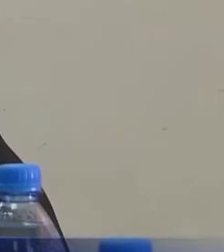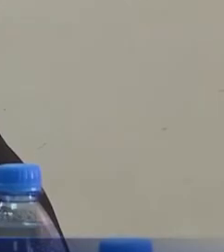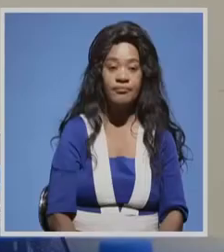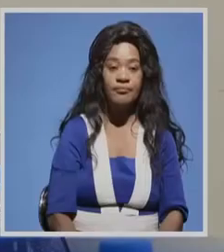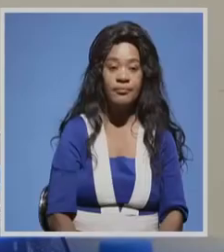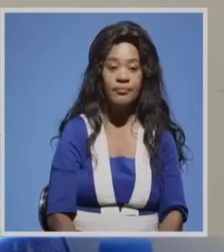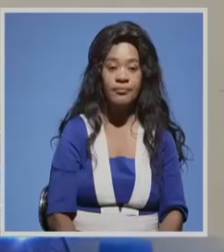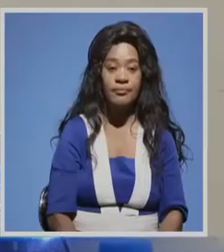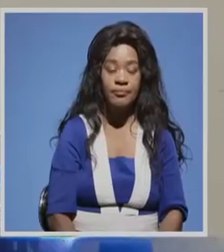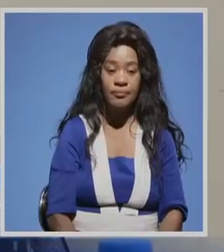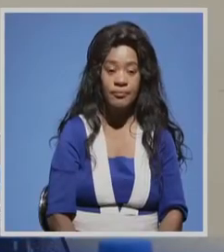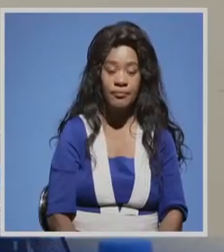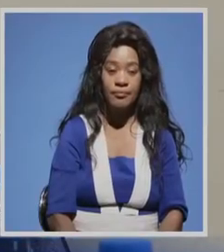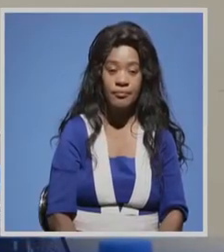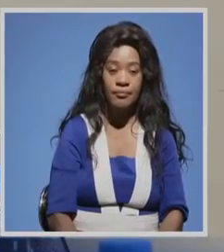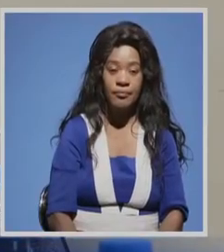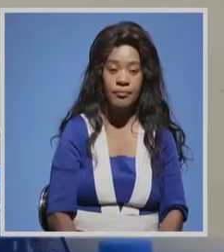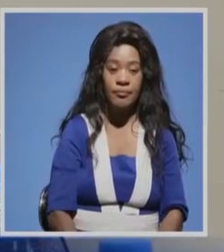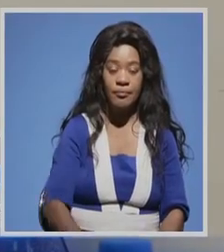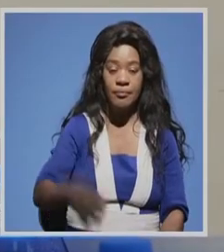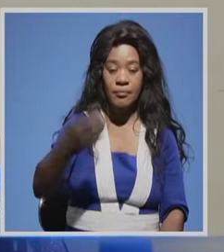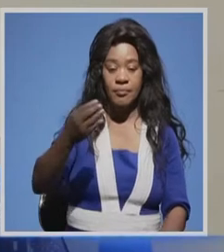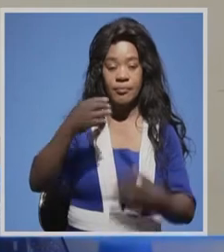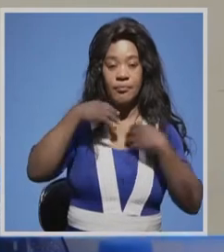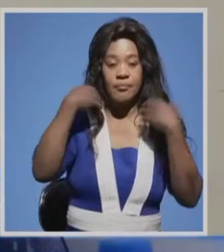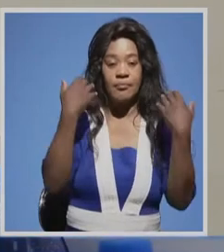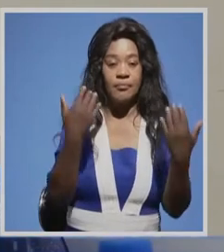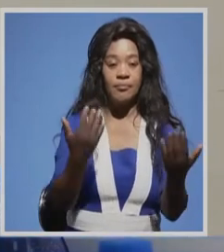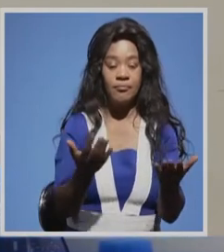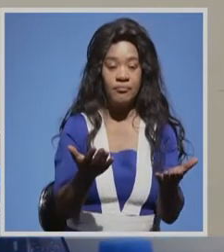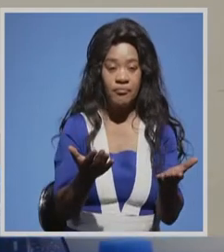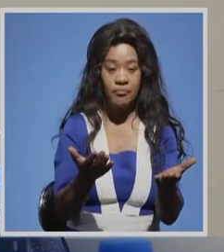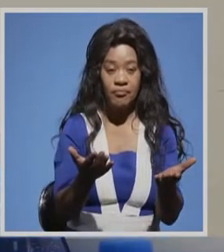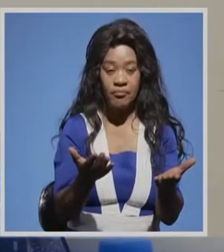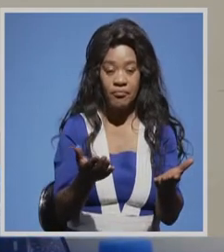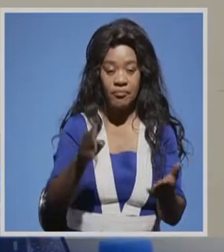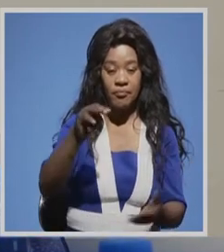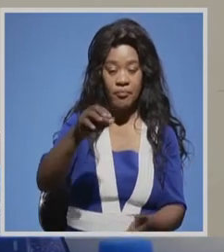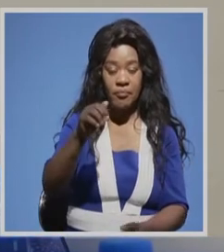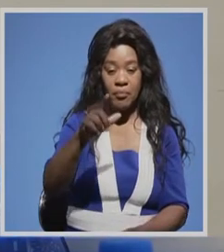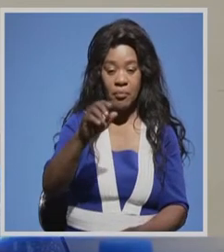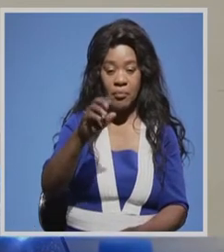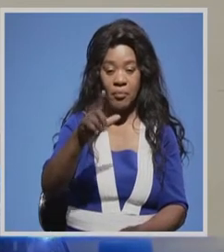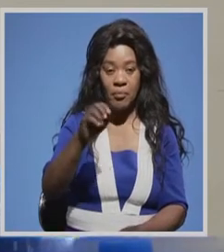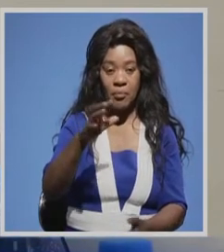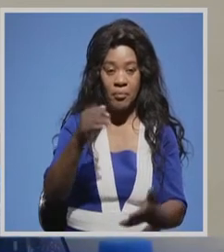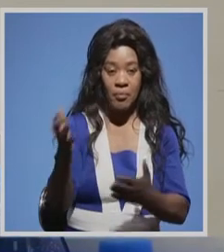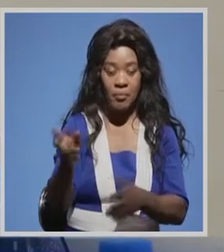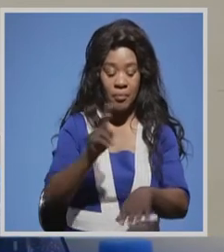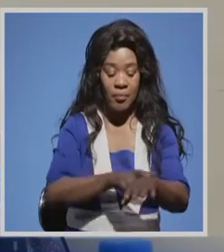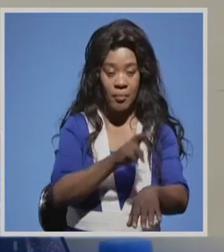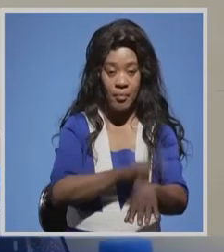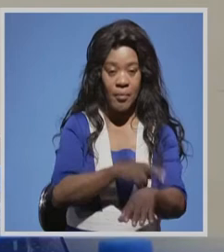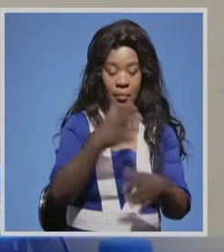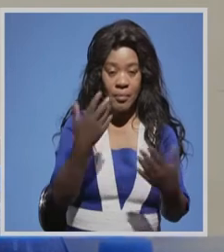Five provincial stadia, namely Maramba in Livingston, Kalowe in Mansa, Kasama Stadium